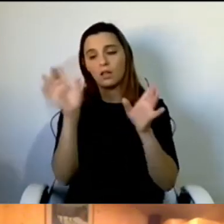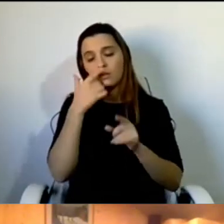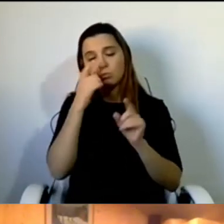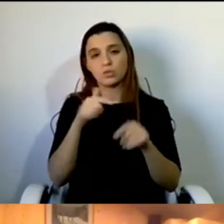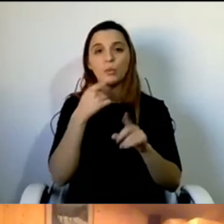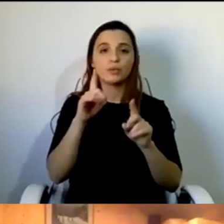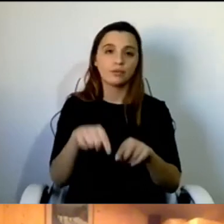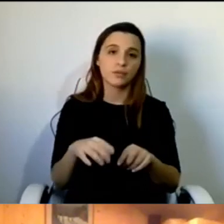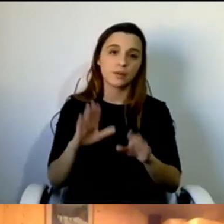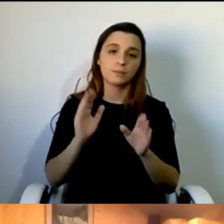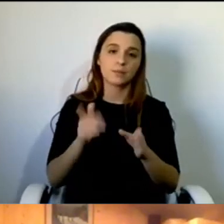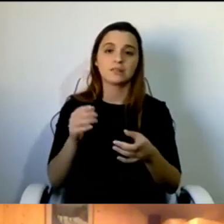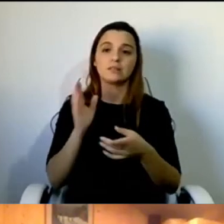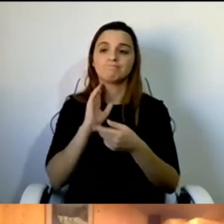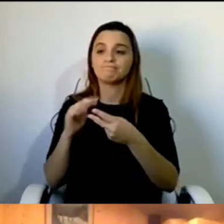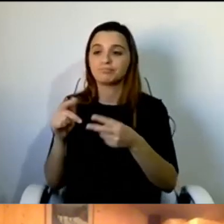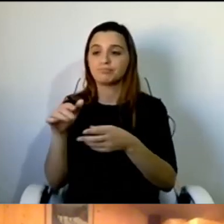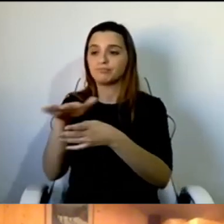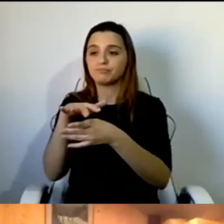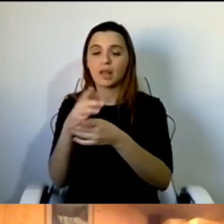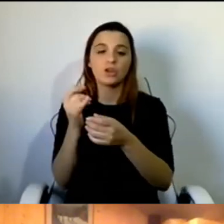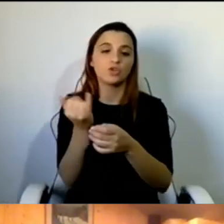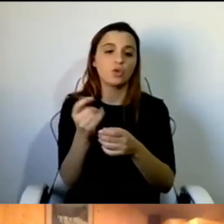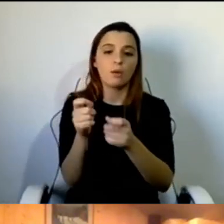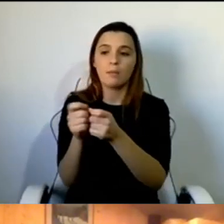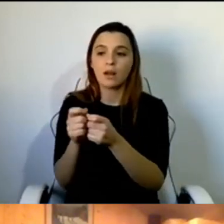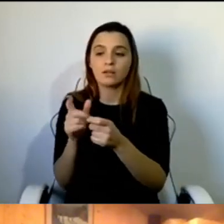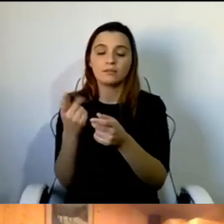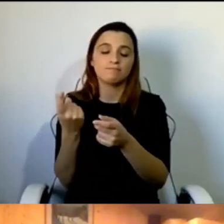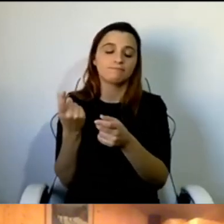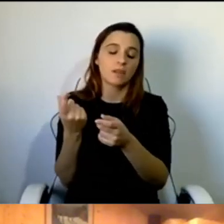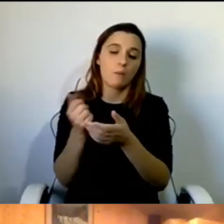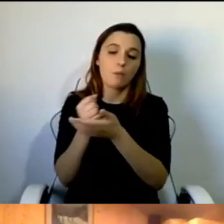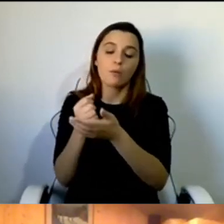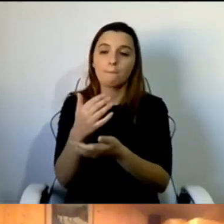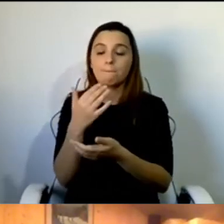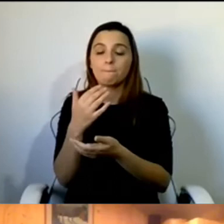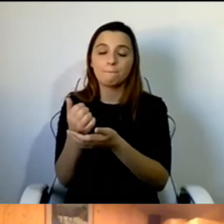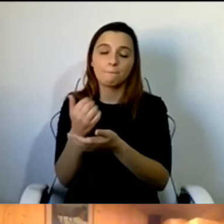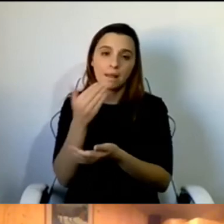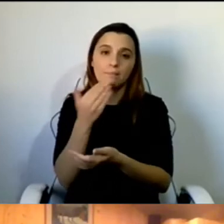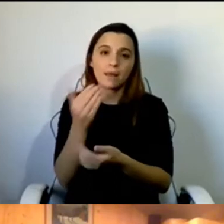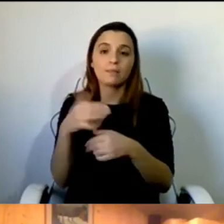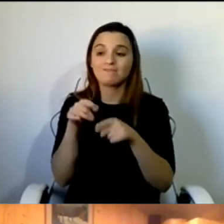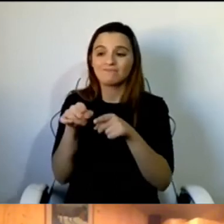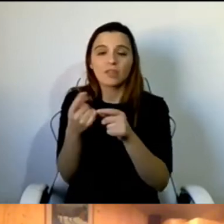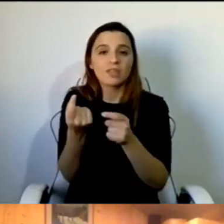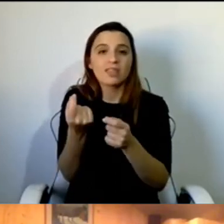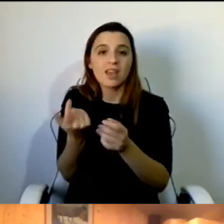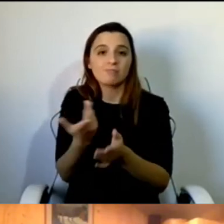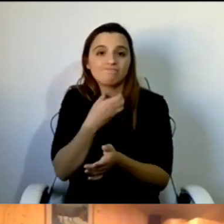so they start to cut also. And today, there's more and more people who don't have assistance at